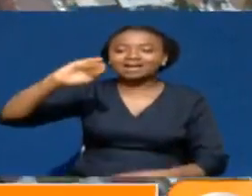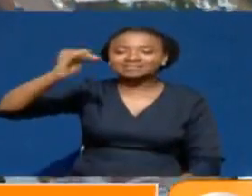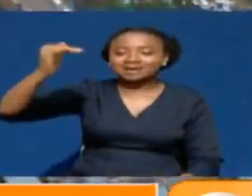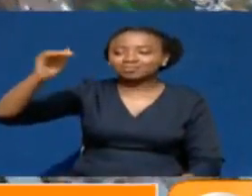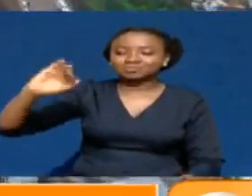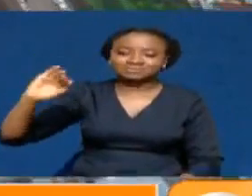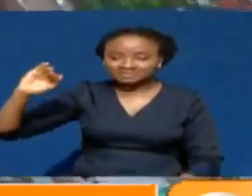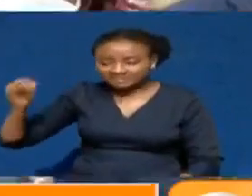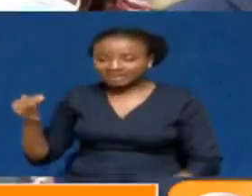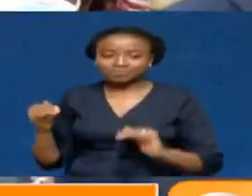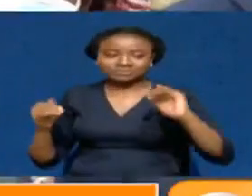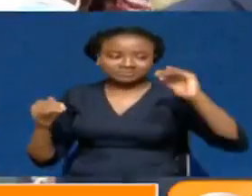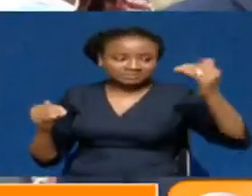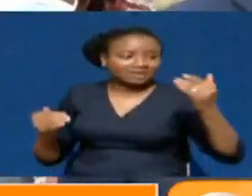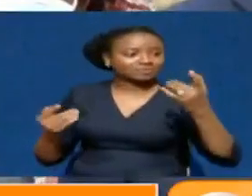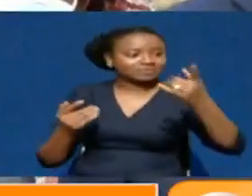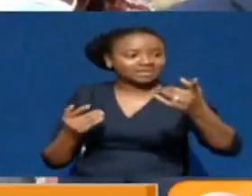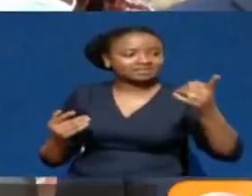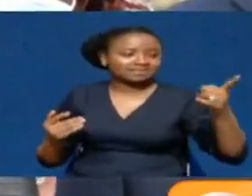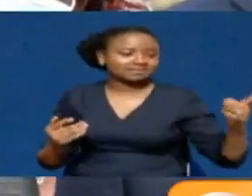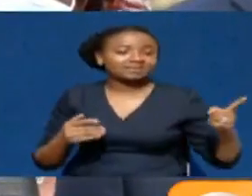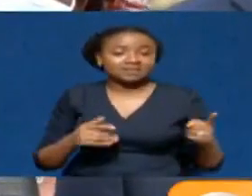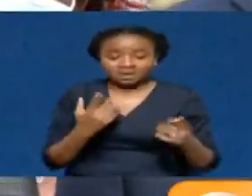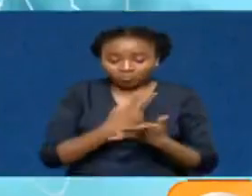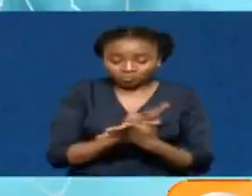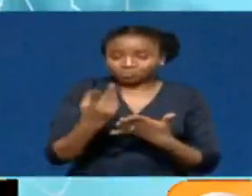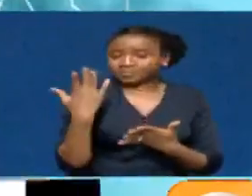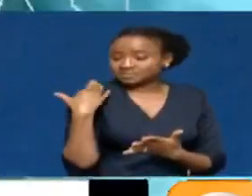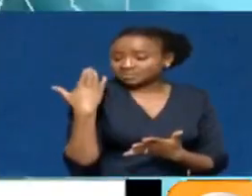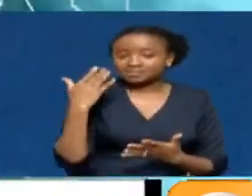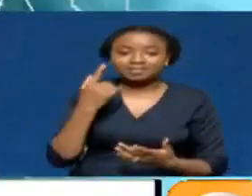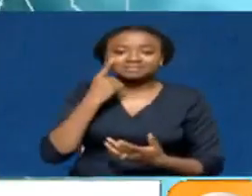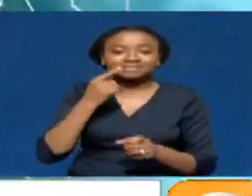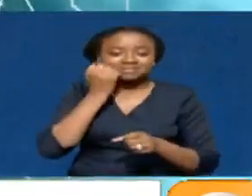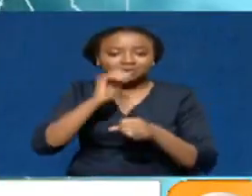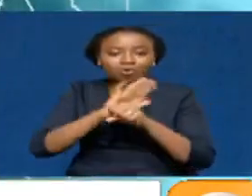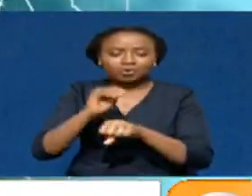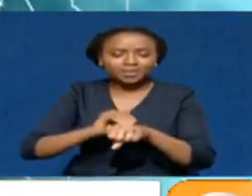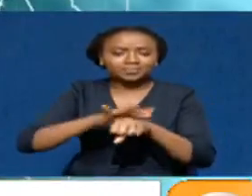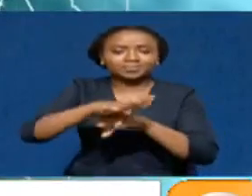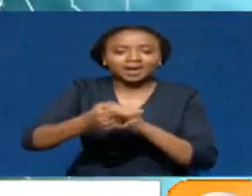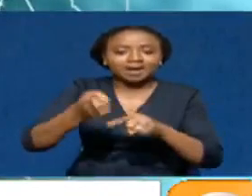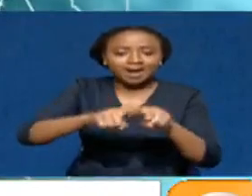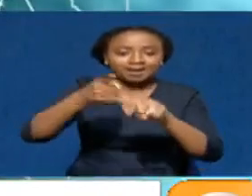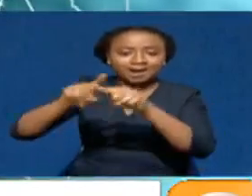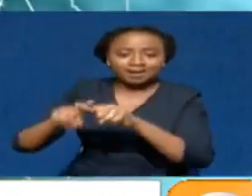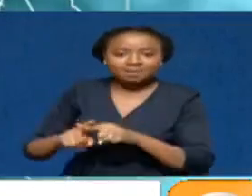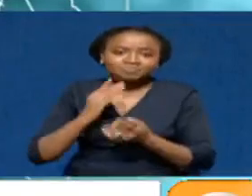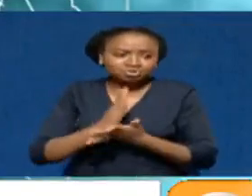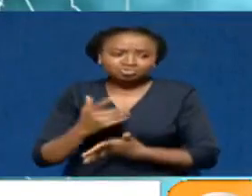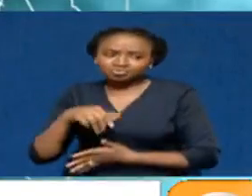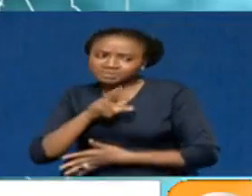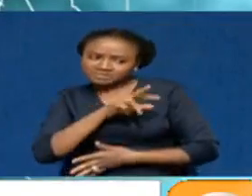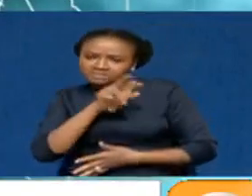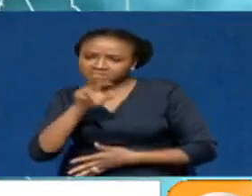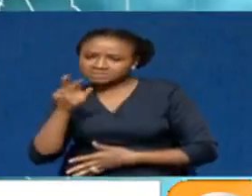we have seen the number of cases, infections going up. While this cumulative caseload in these counties may seem lower